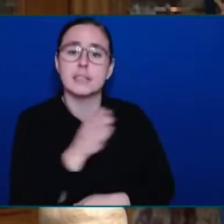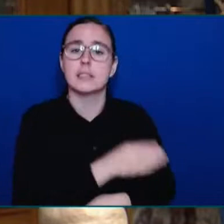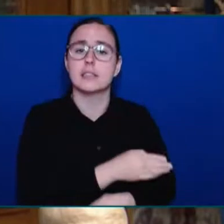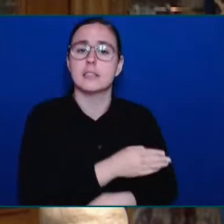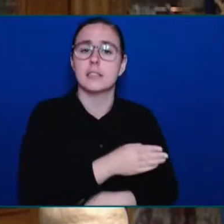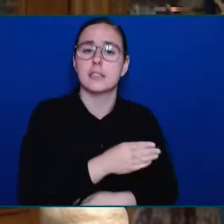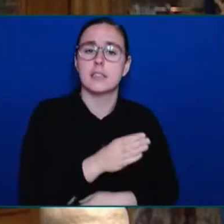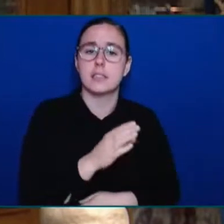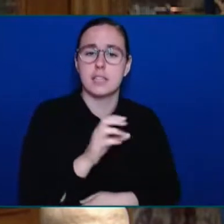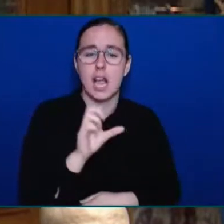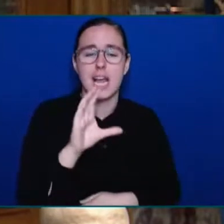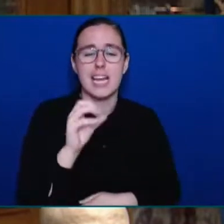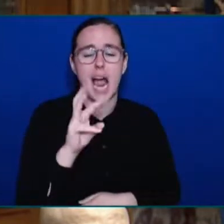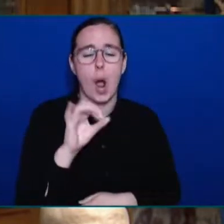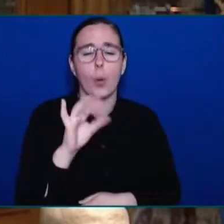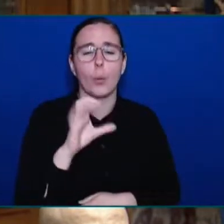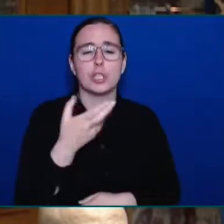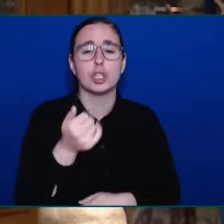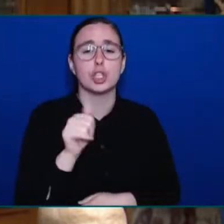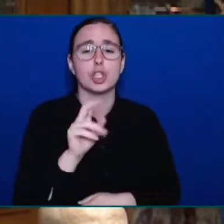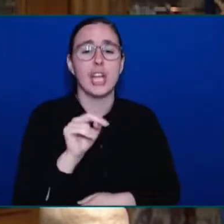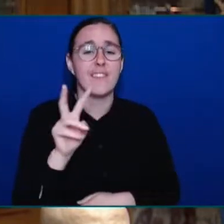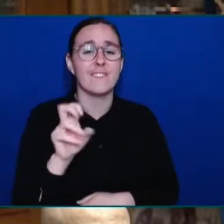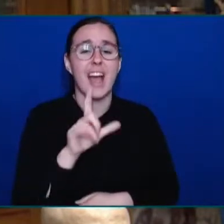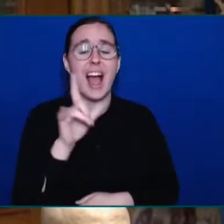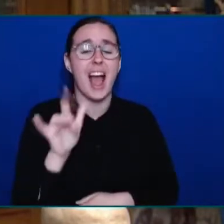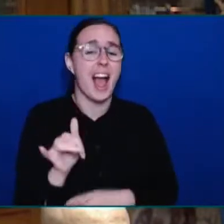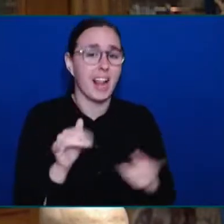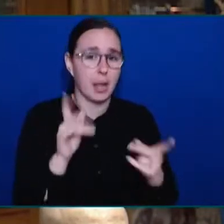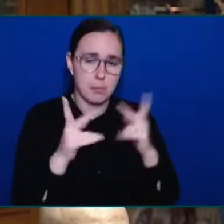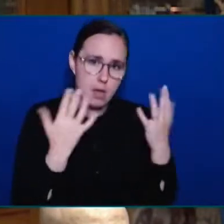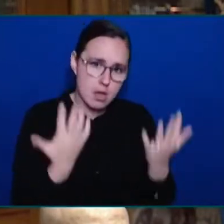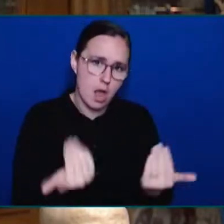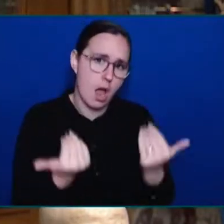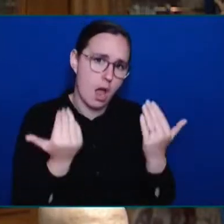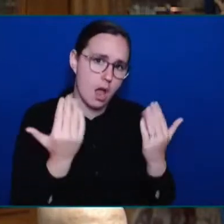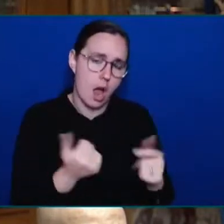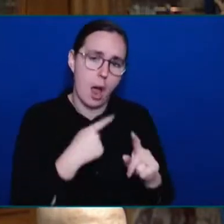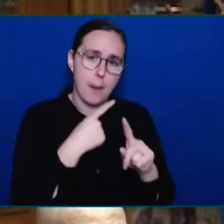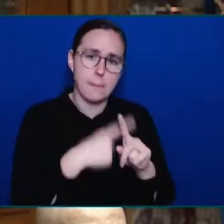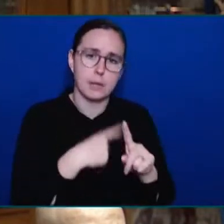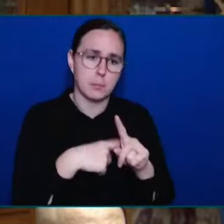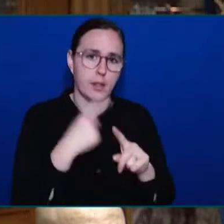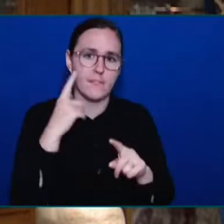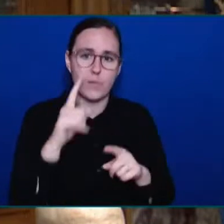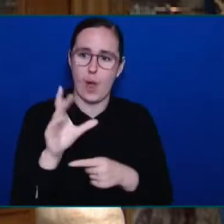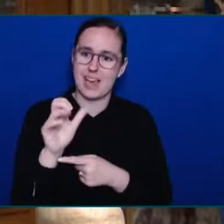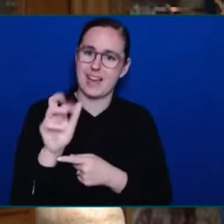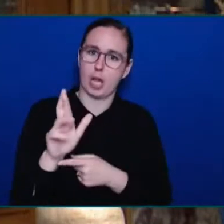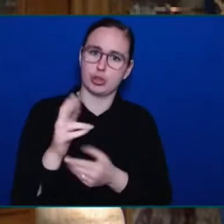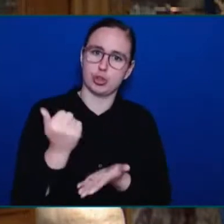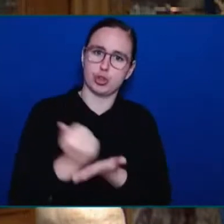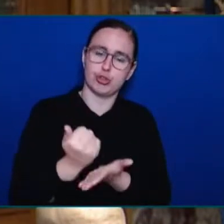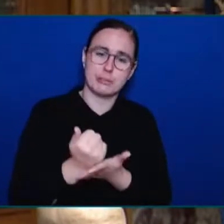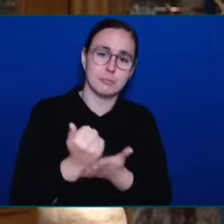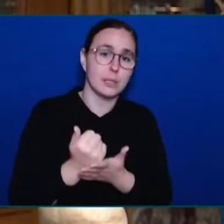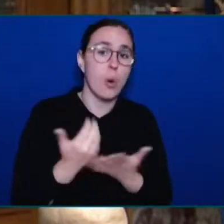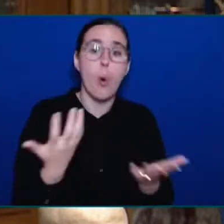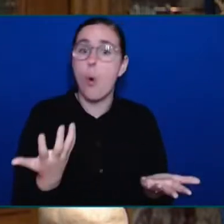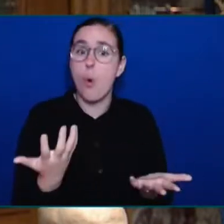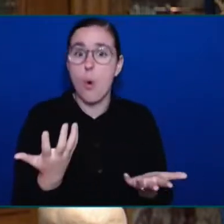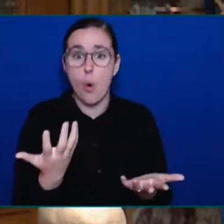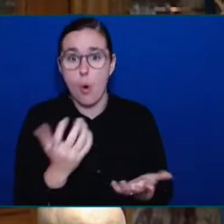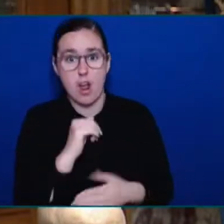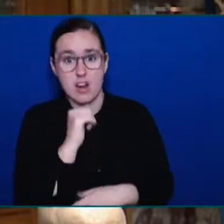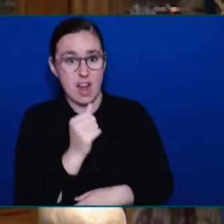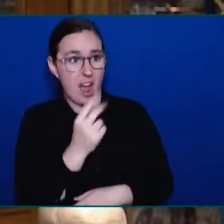told they're likely not to see an oncologist before they die. In Nelson, emergency rooms are almost closing